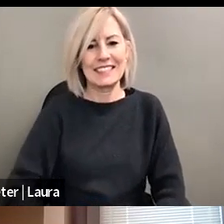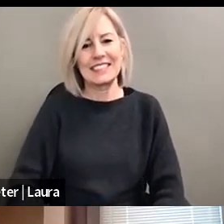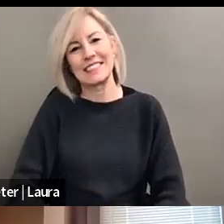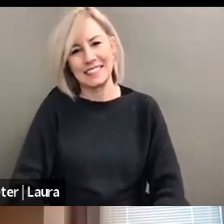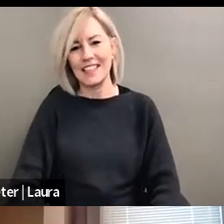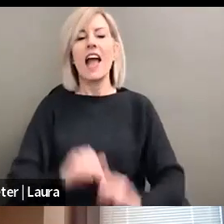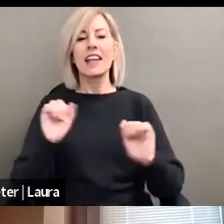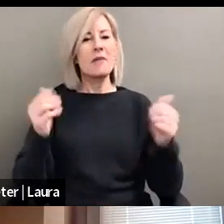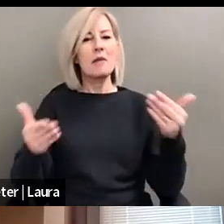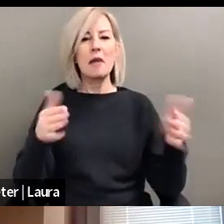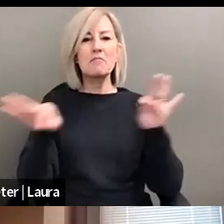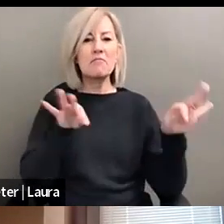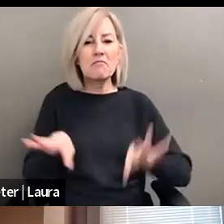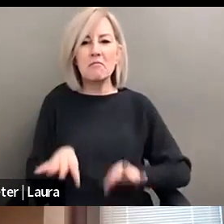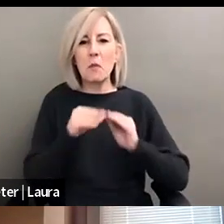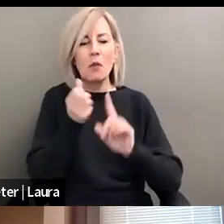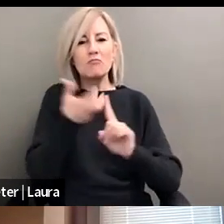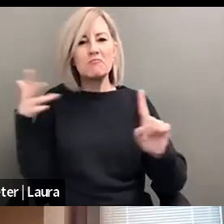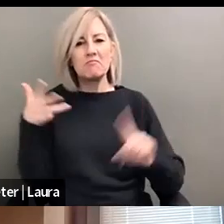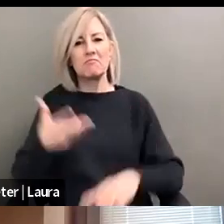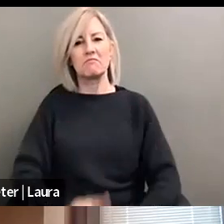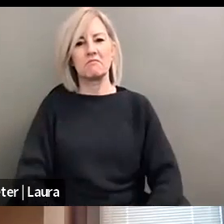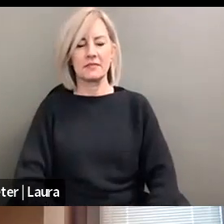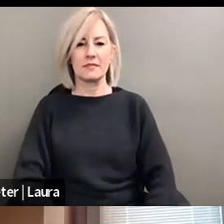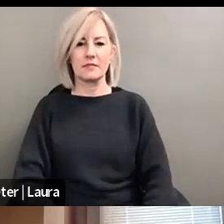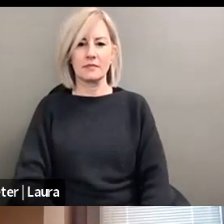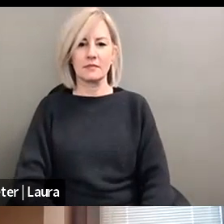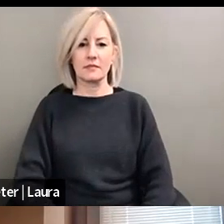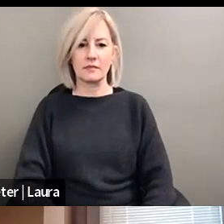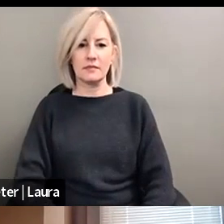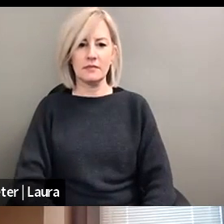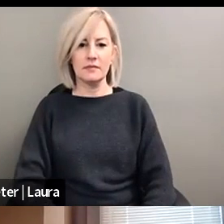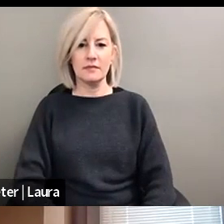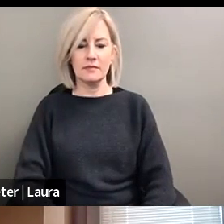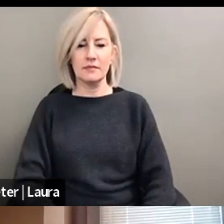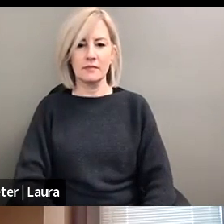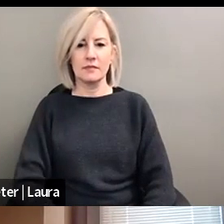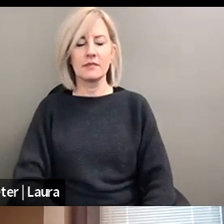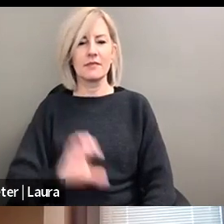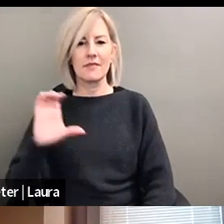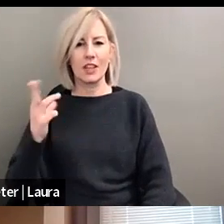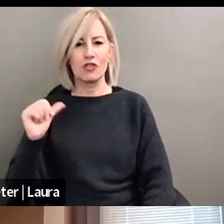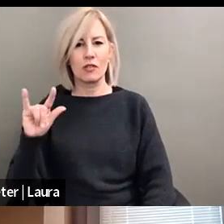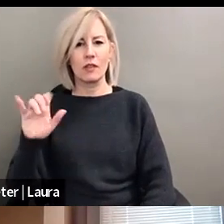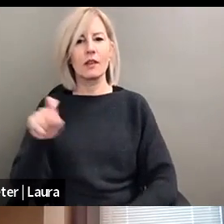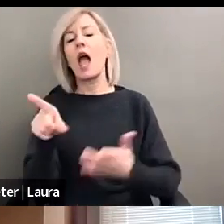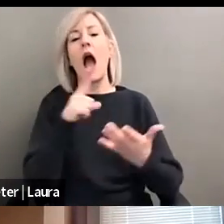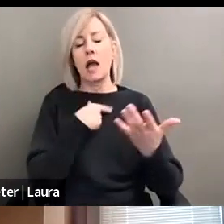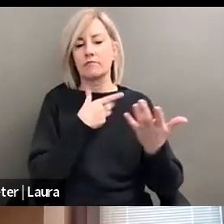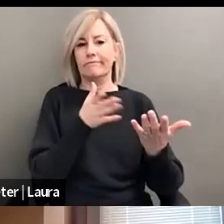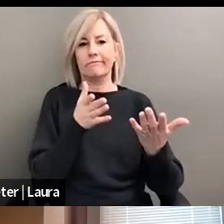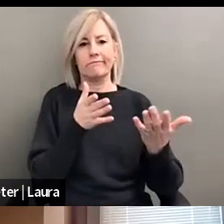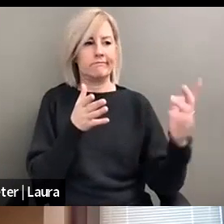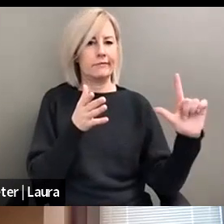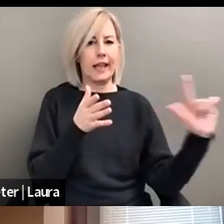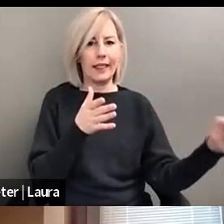can maybe go ahead and explain more in depth. Thank you. Yeah, I would defer to both Kirsten and Liz because